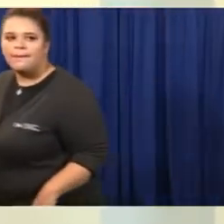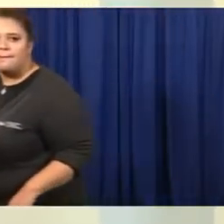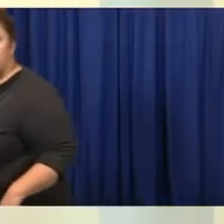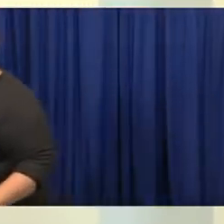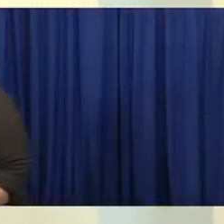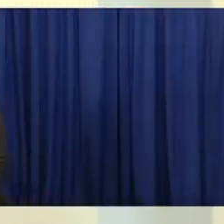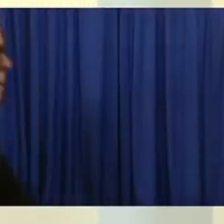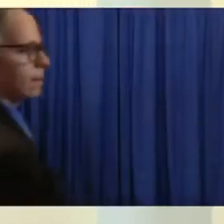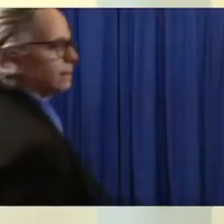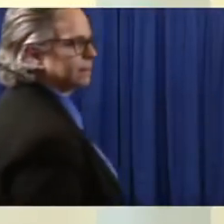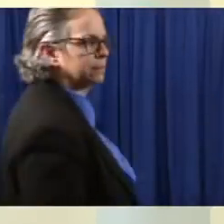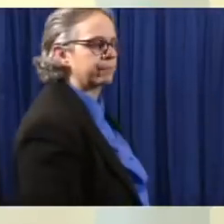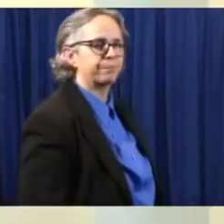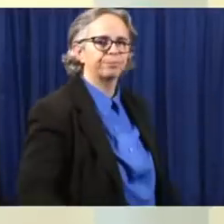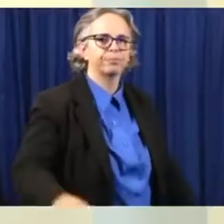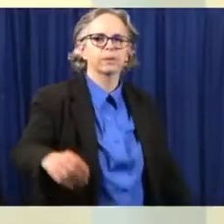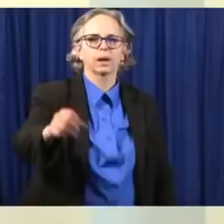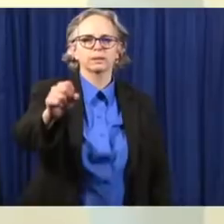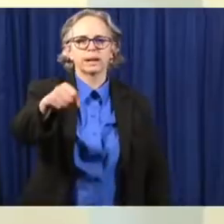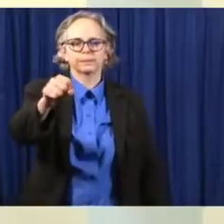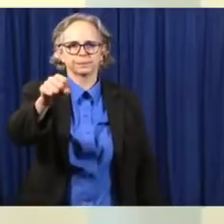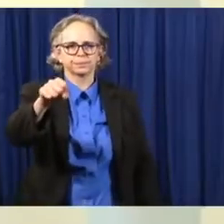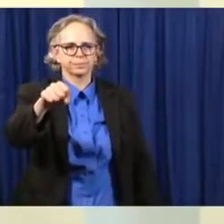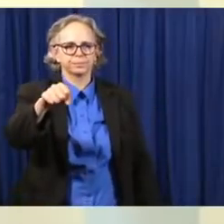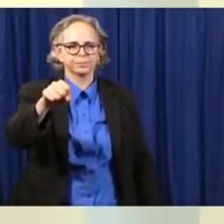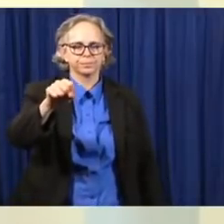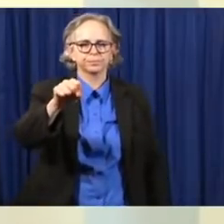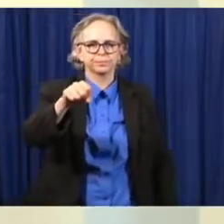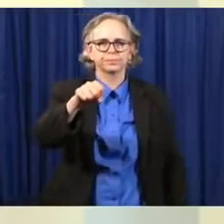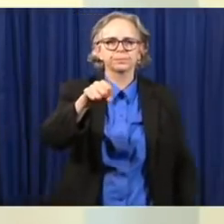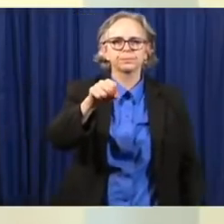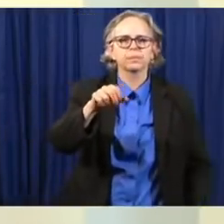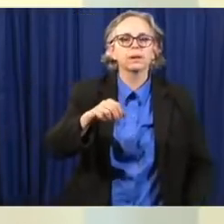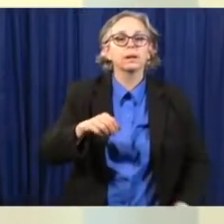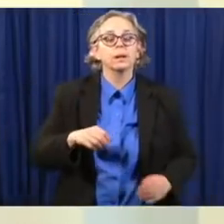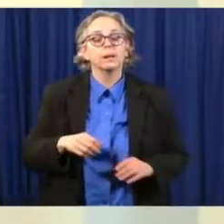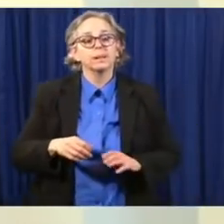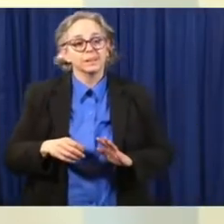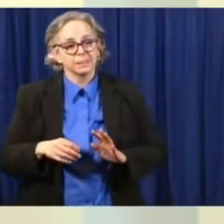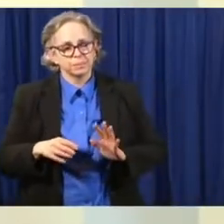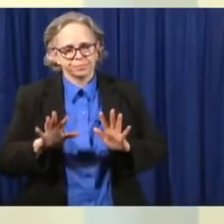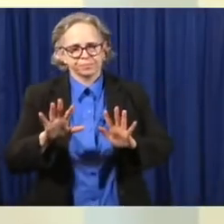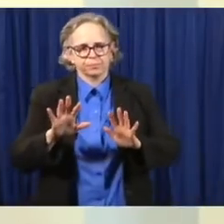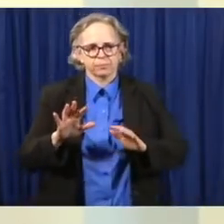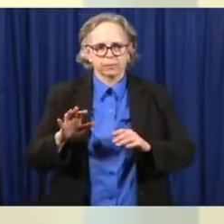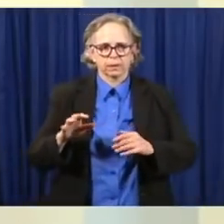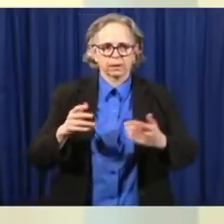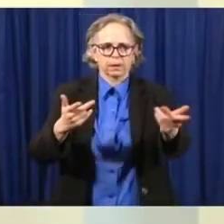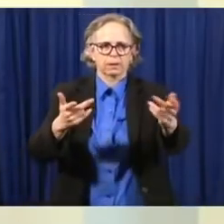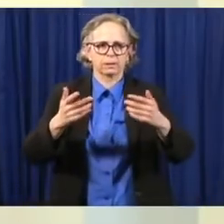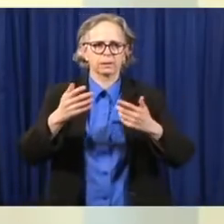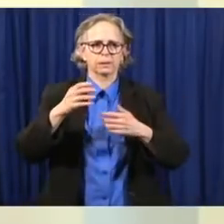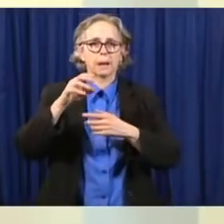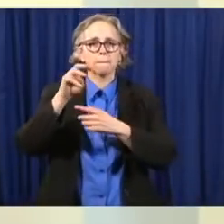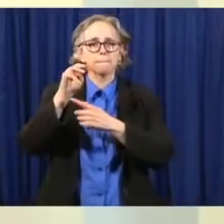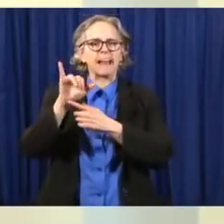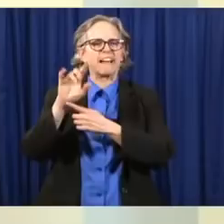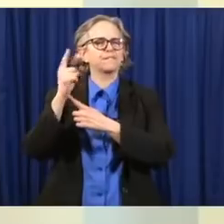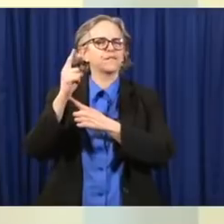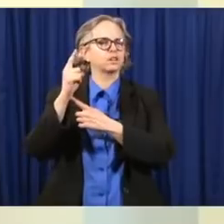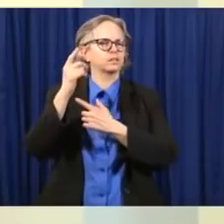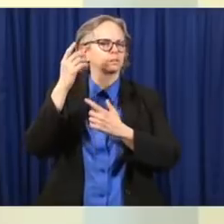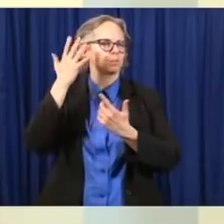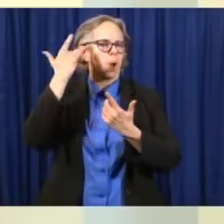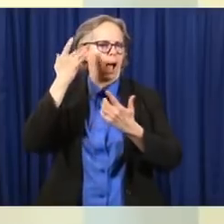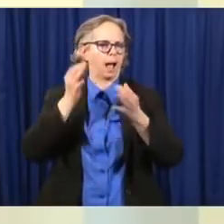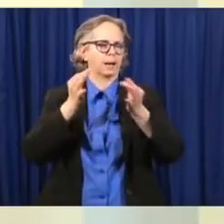So as I've often described May 1st, to me, we got into this and we had to do some orders